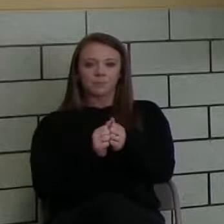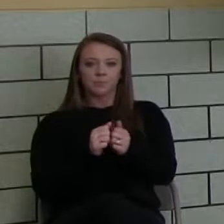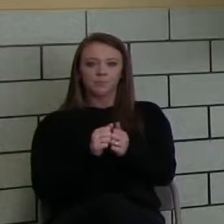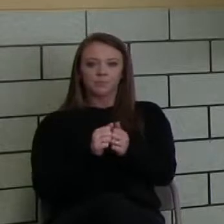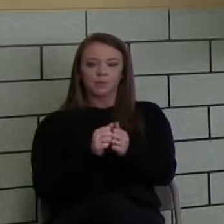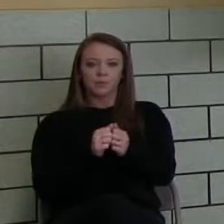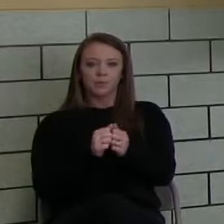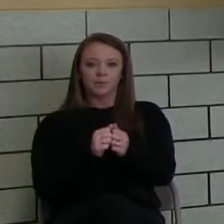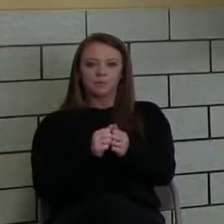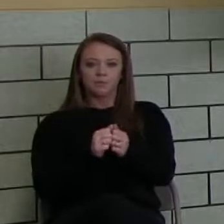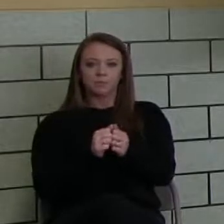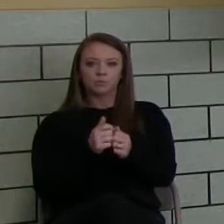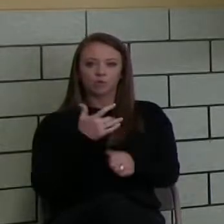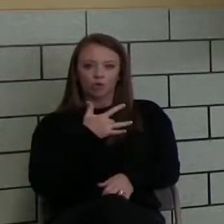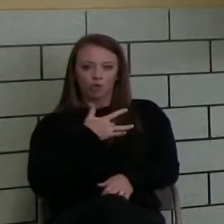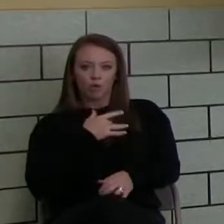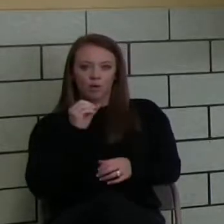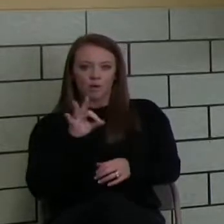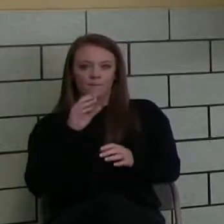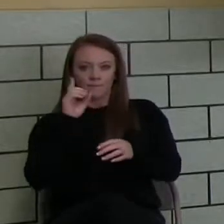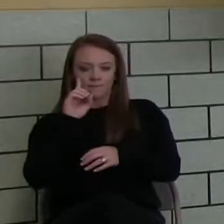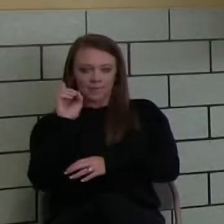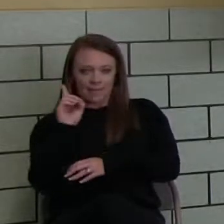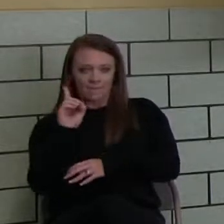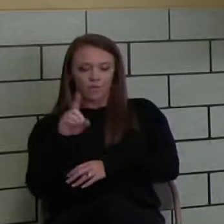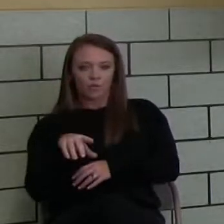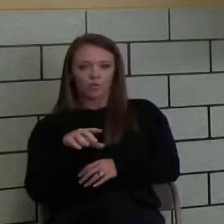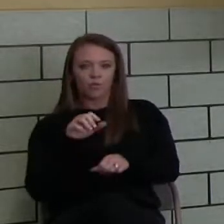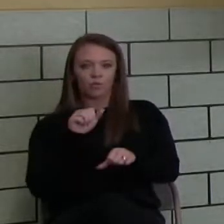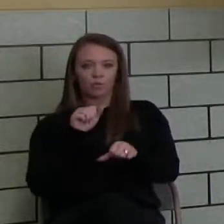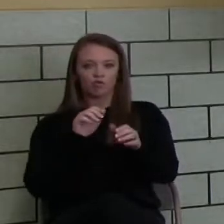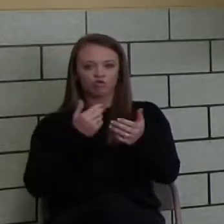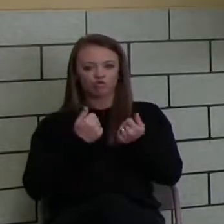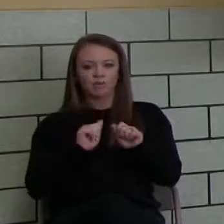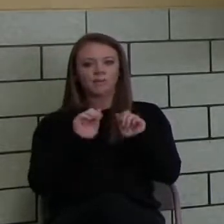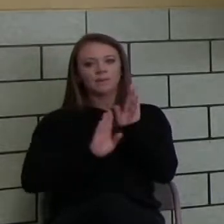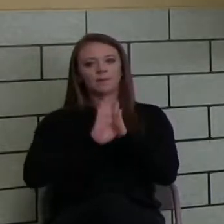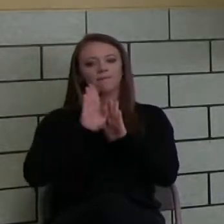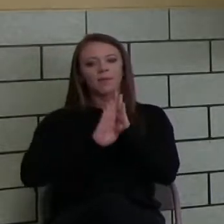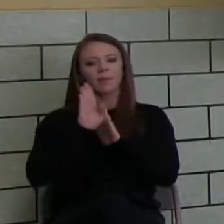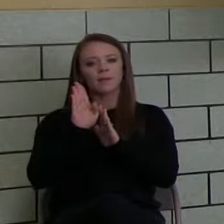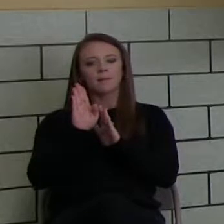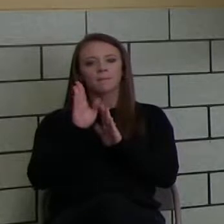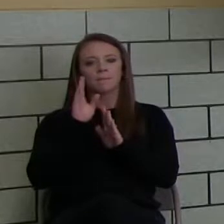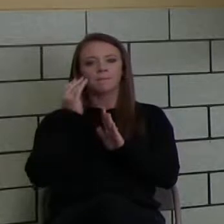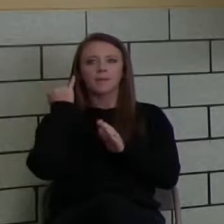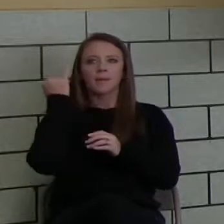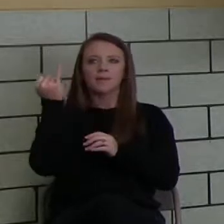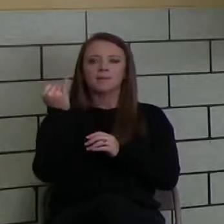in developing a strategy to eliminate those. There was this idea of some